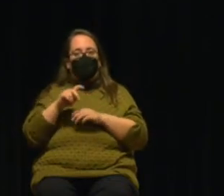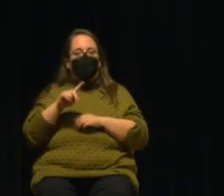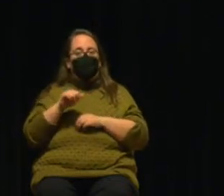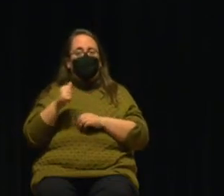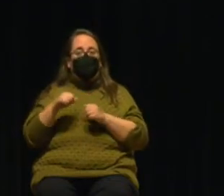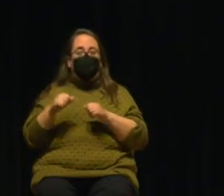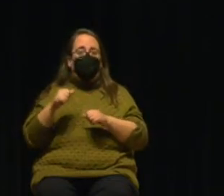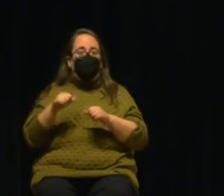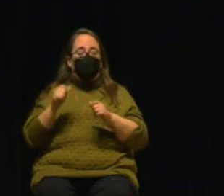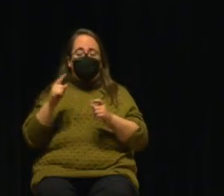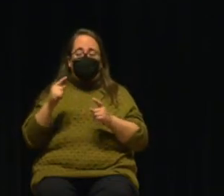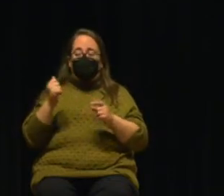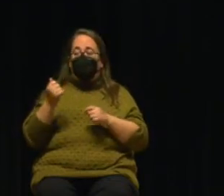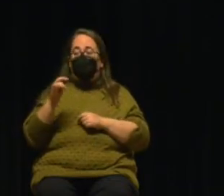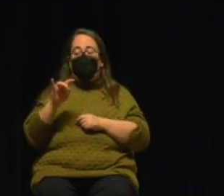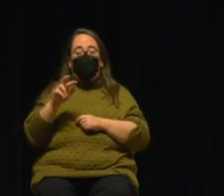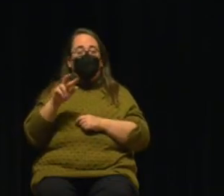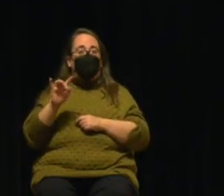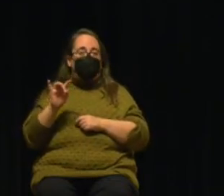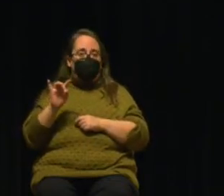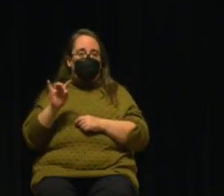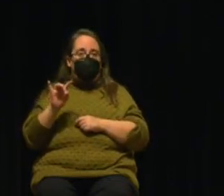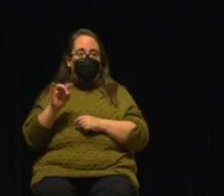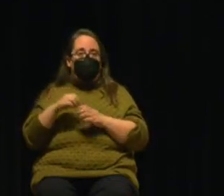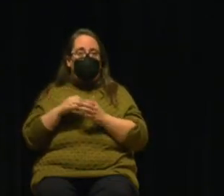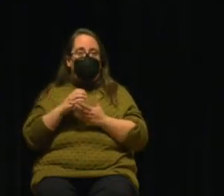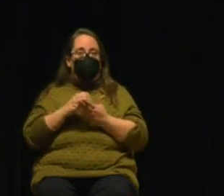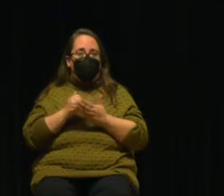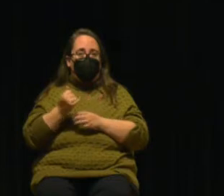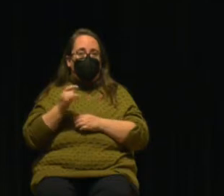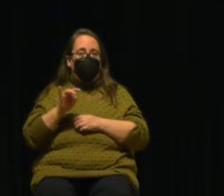them since 1838 in the Constitution of